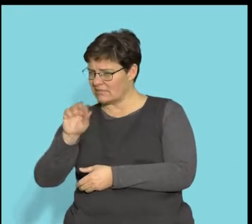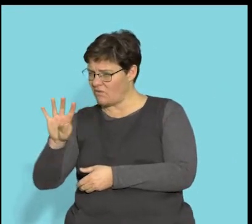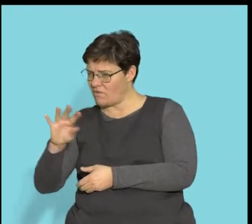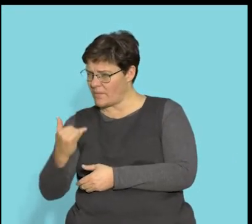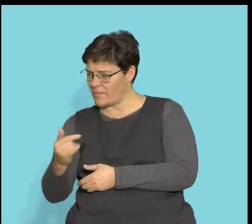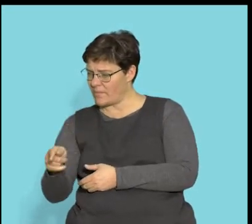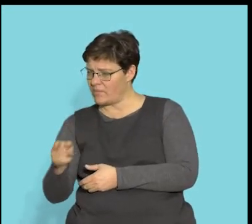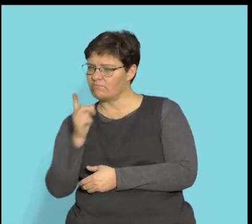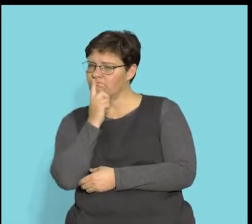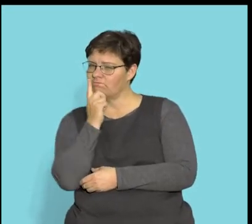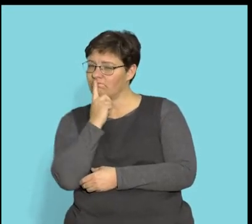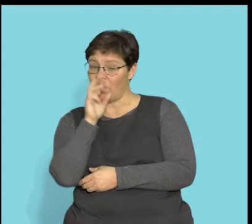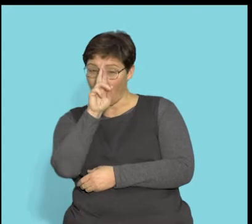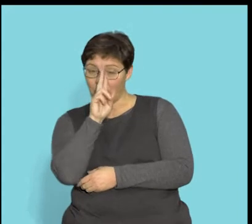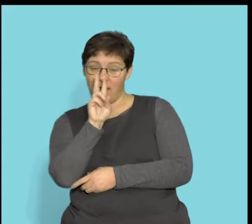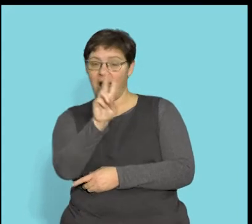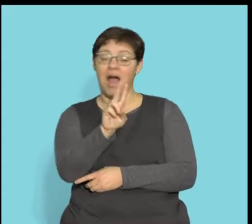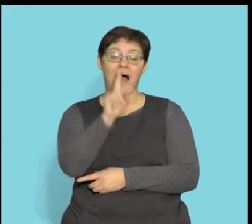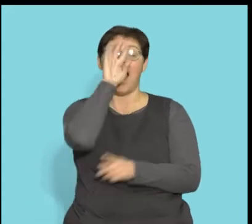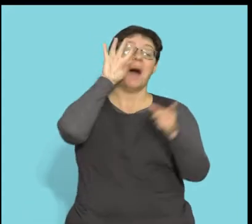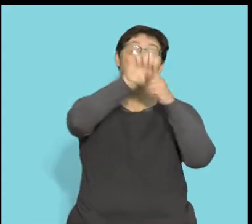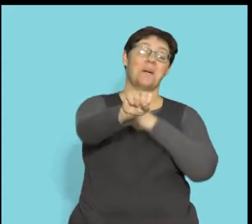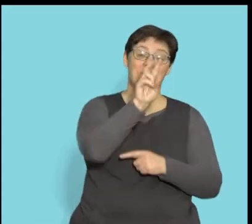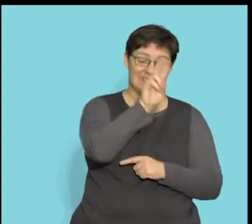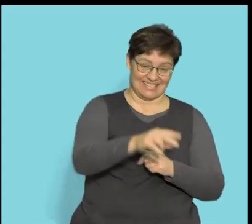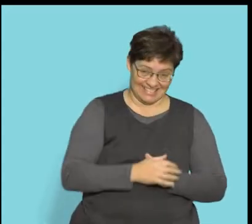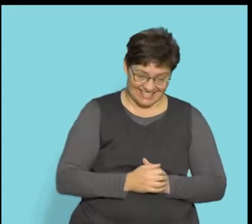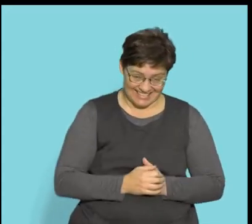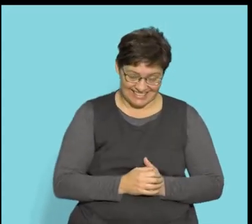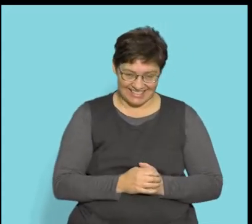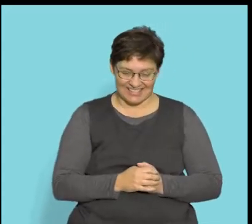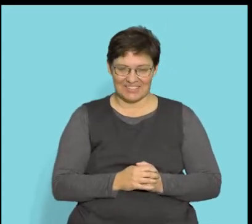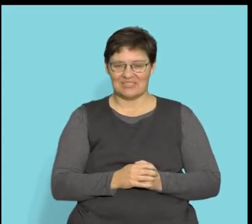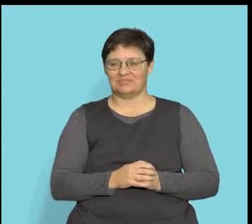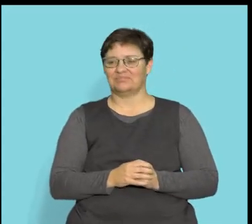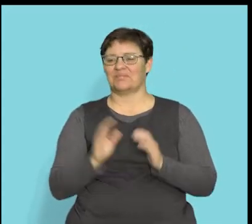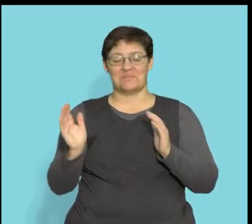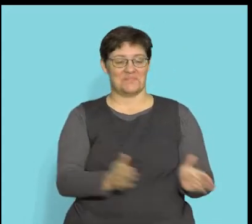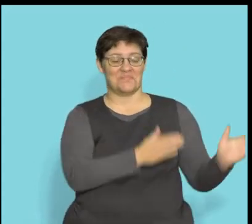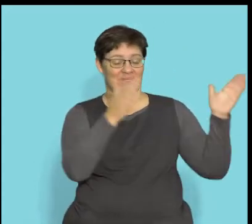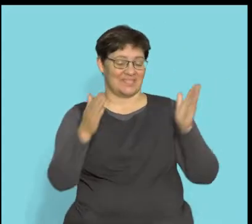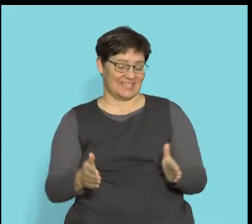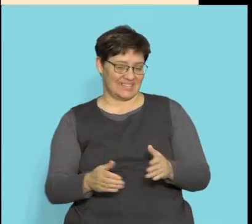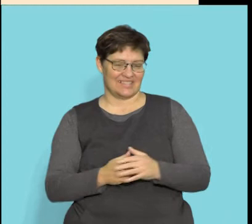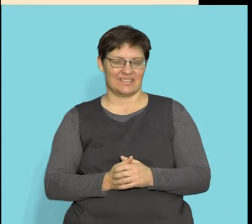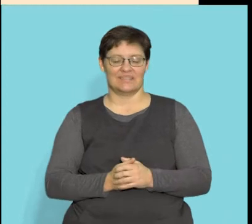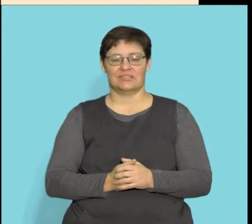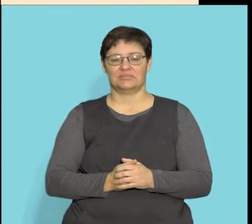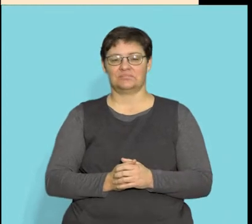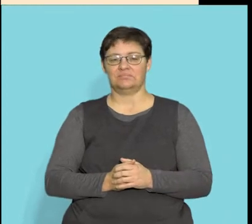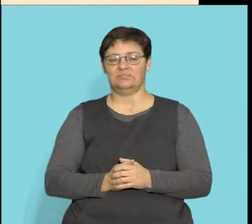you to start thinking. We're going to talk about it just now, but I'm hoping that someone's going to catch it before I say it. Great, let's look at another scale